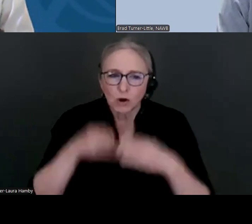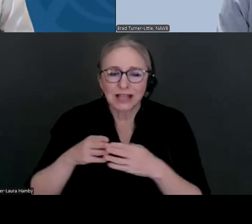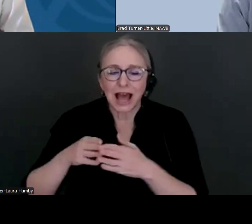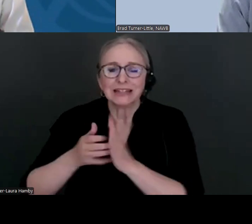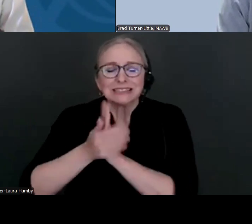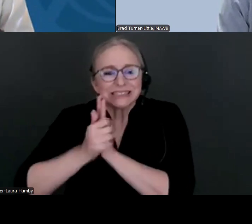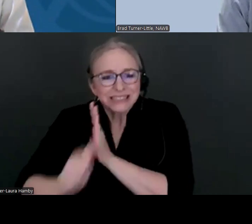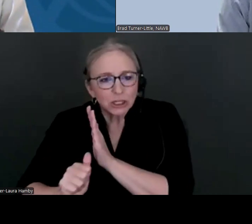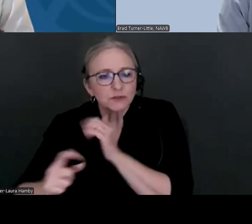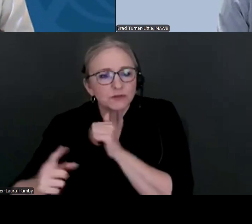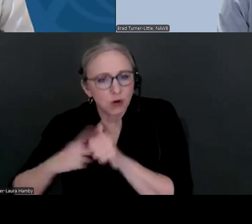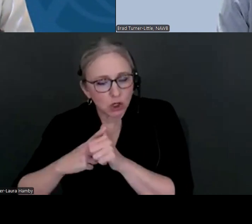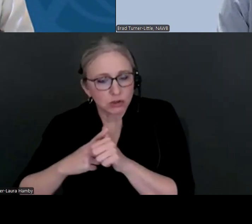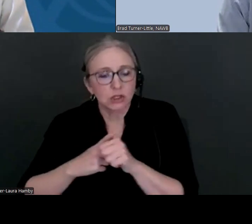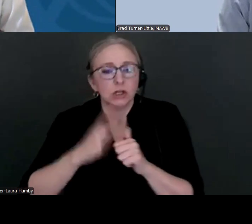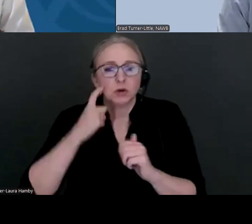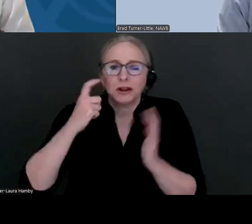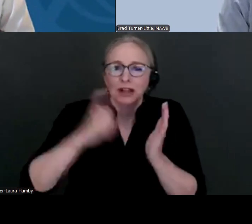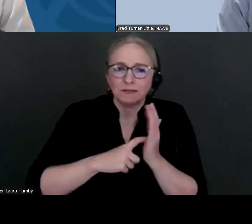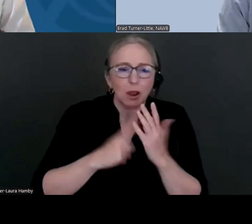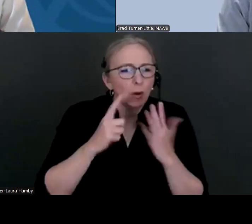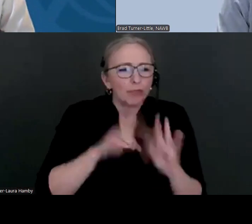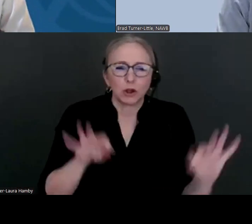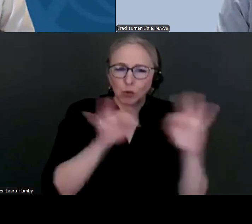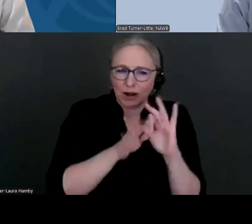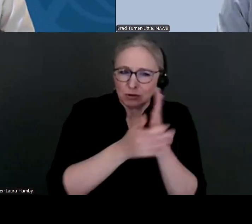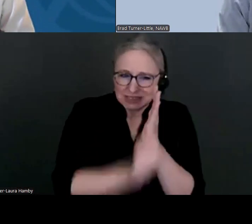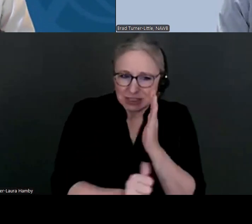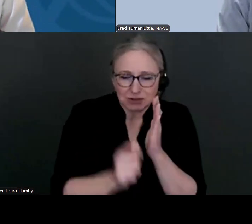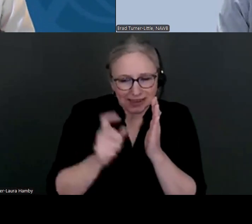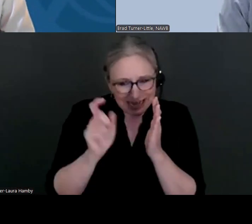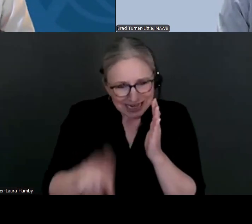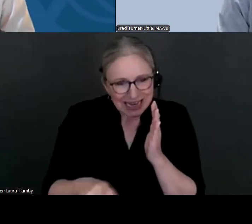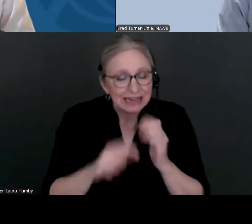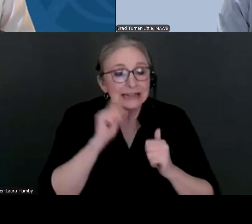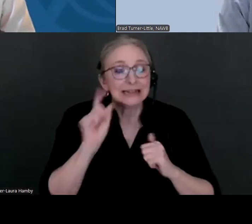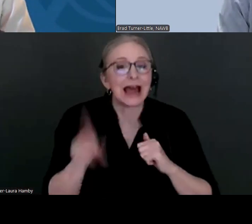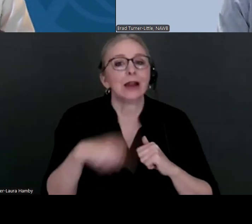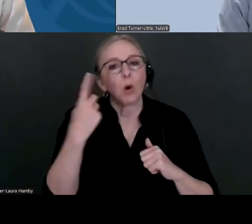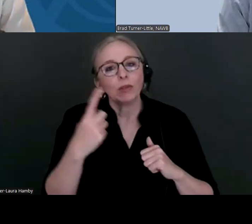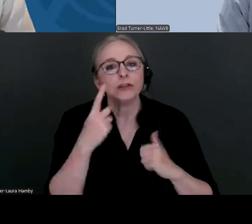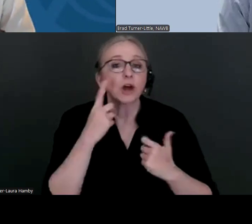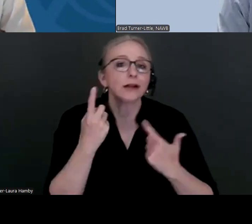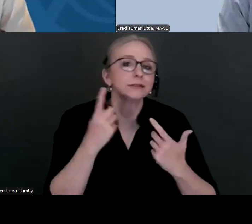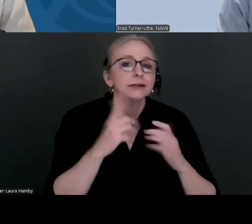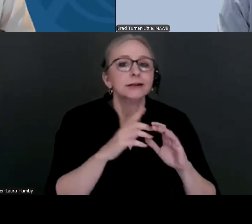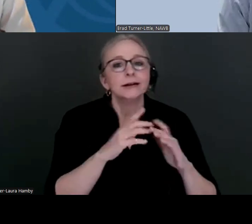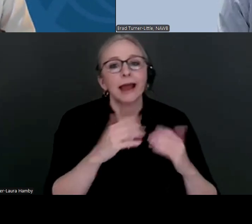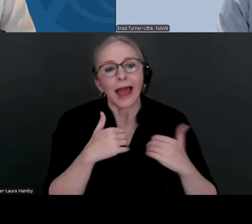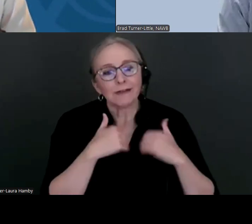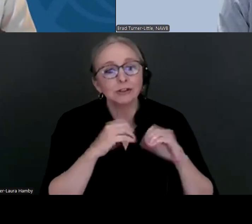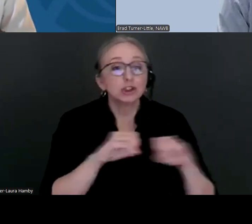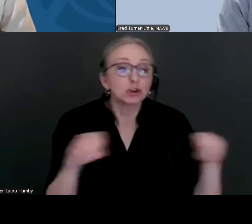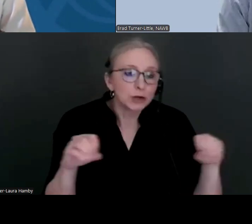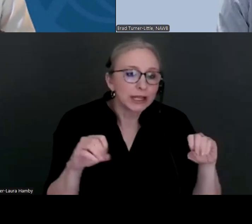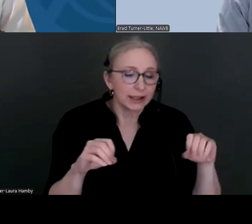So helping employers to identify what the critical skills are that workers need instead of just focusing on, for instance, a credential. This is